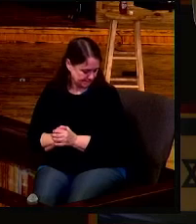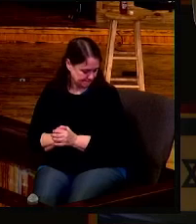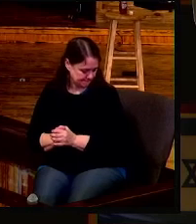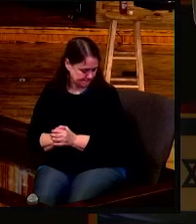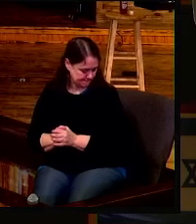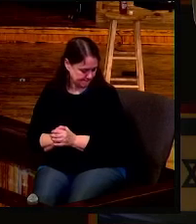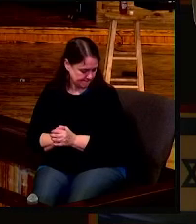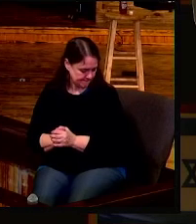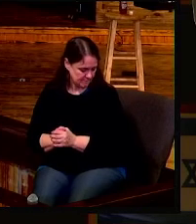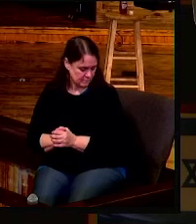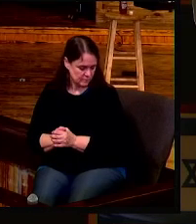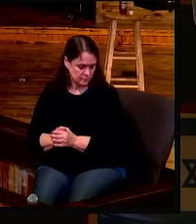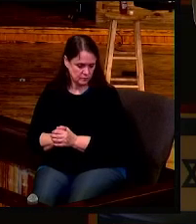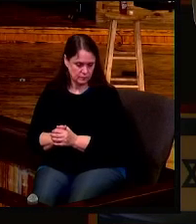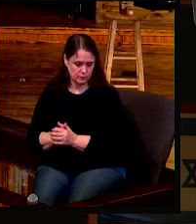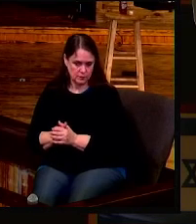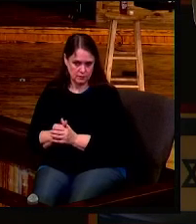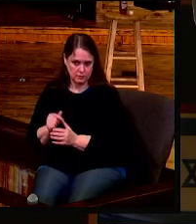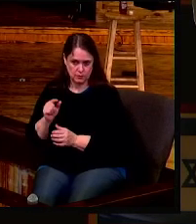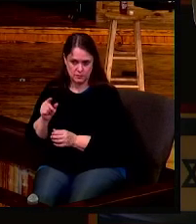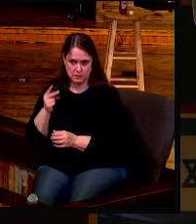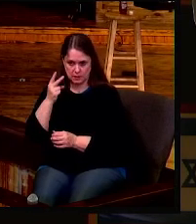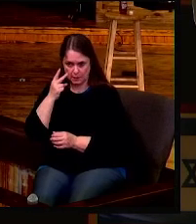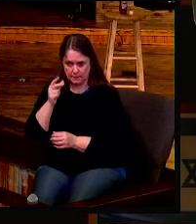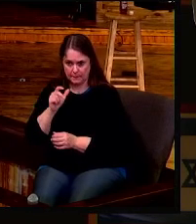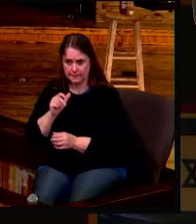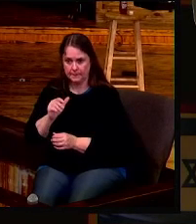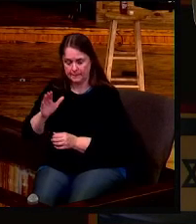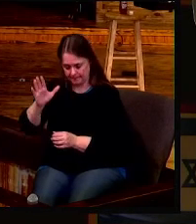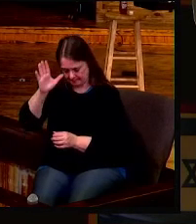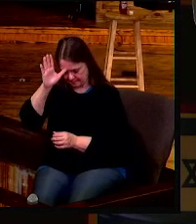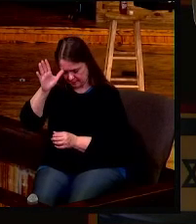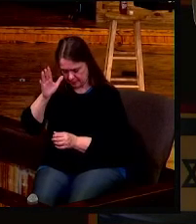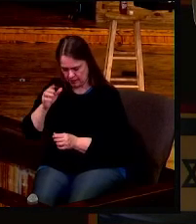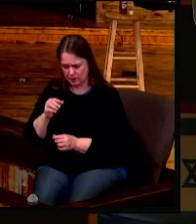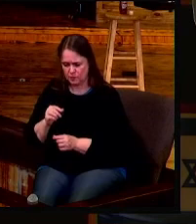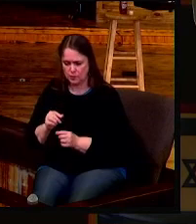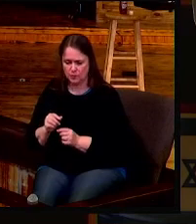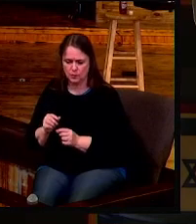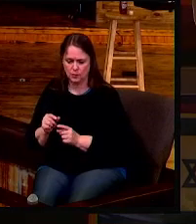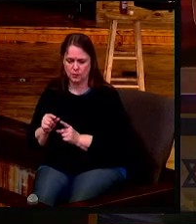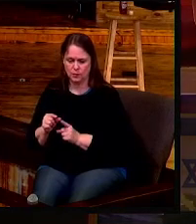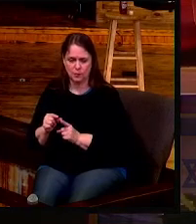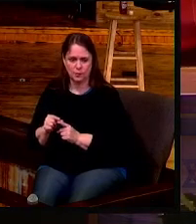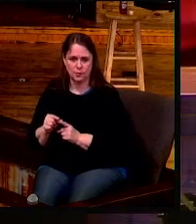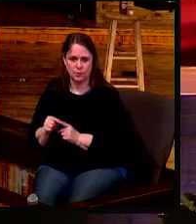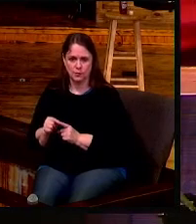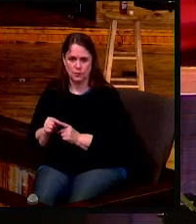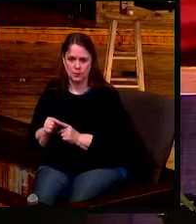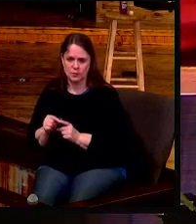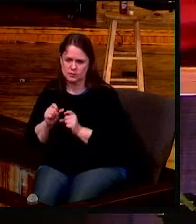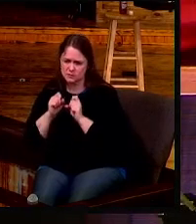do you see a man who has hasty words? There is more hope for a fool than for him.